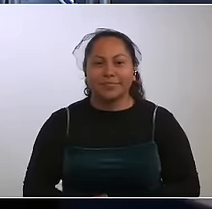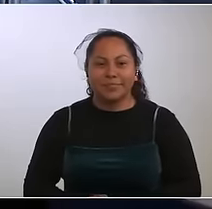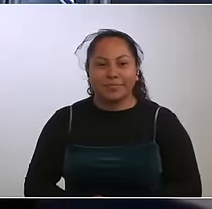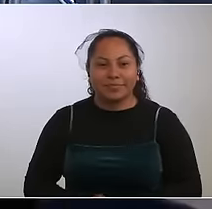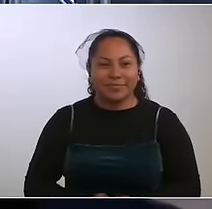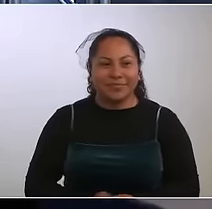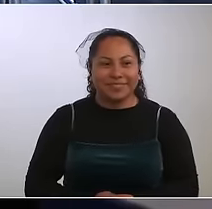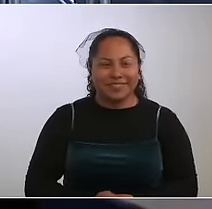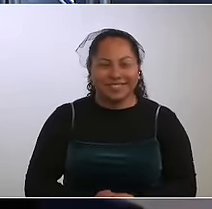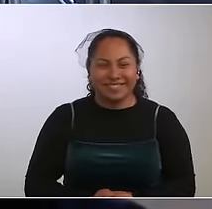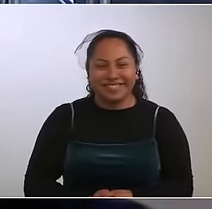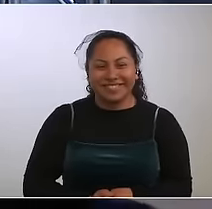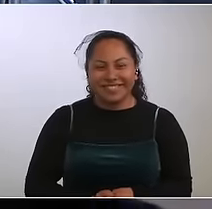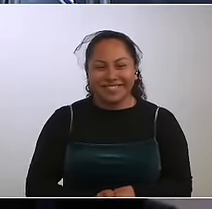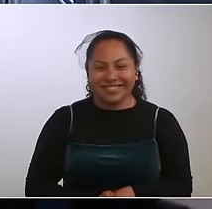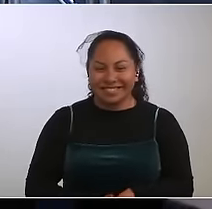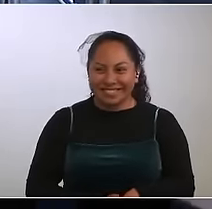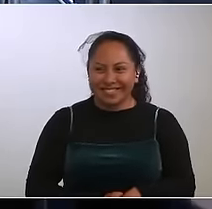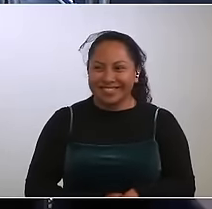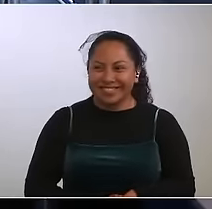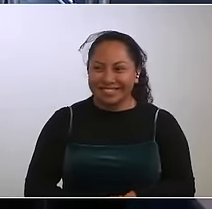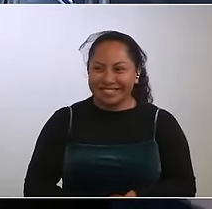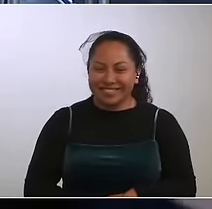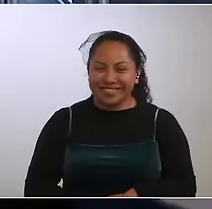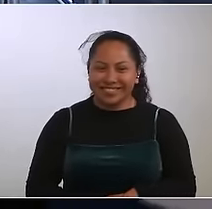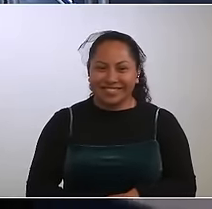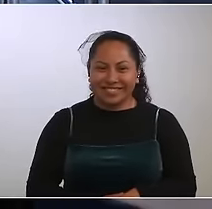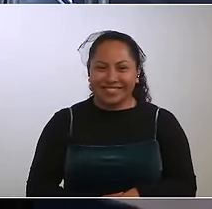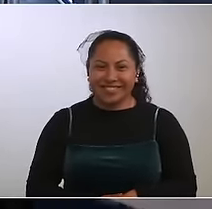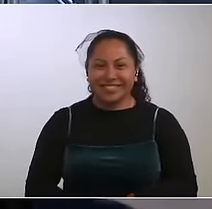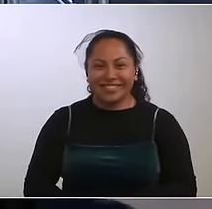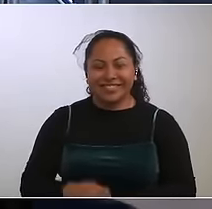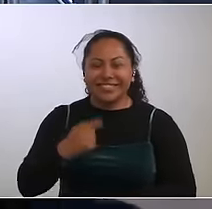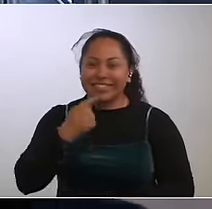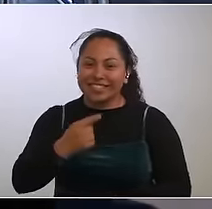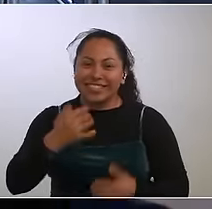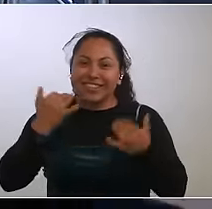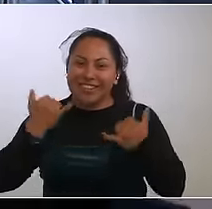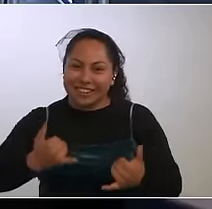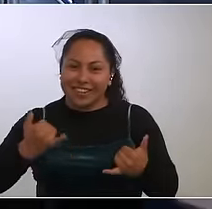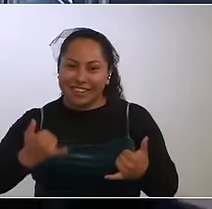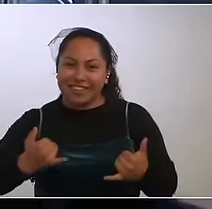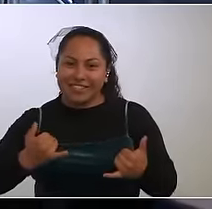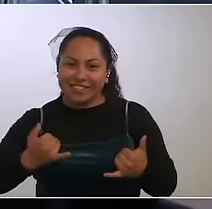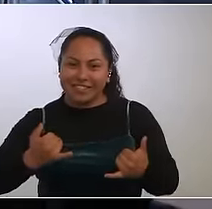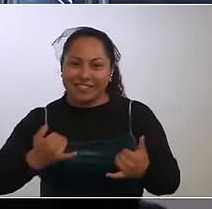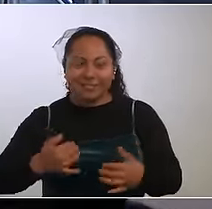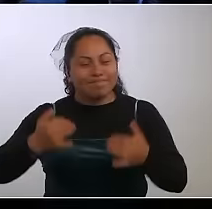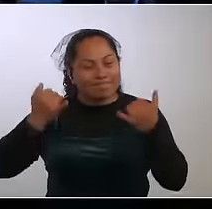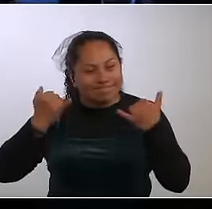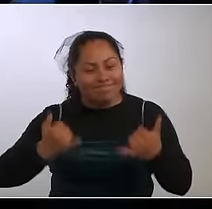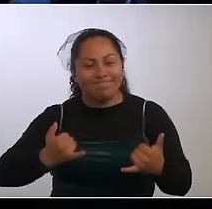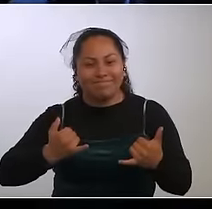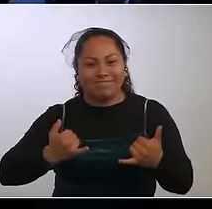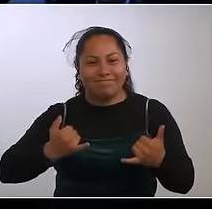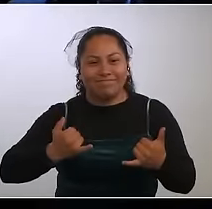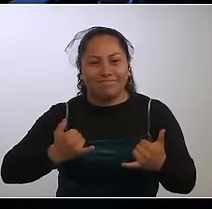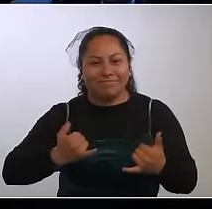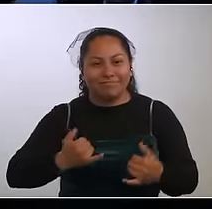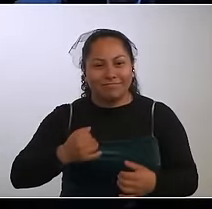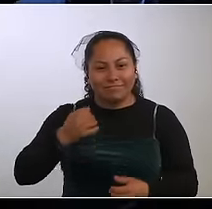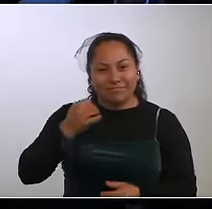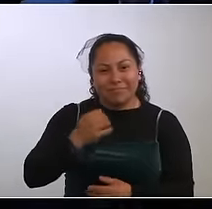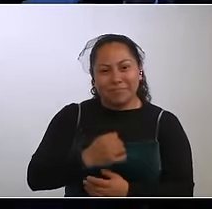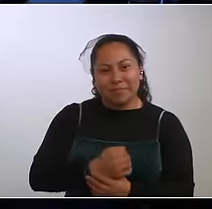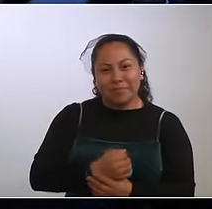Brother Moreno. It's for now. Everyone say now. Now. Now. And Brother Waldo,